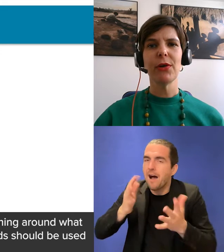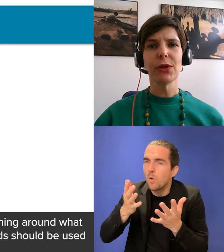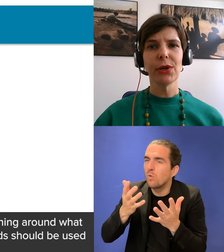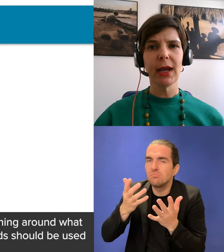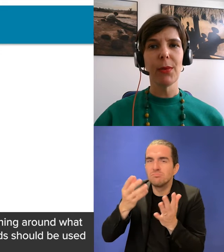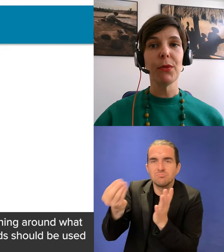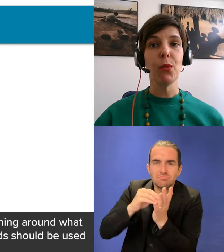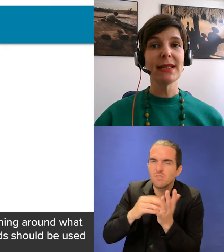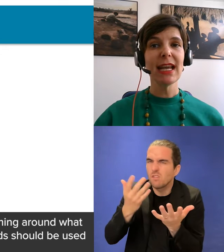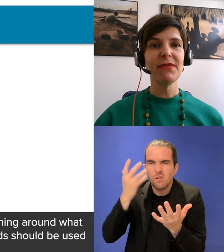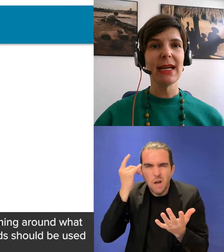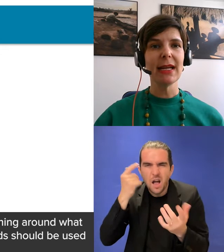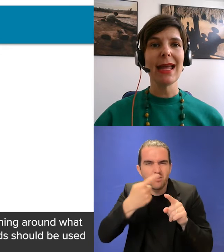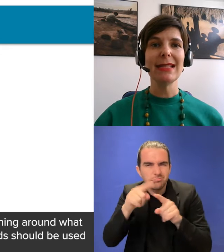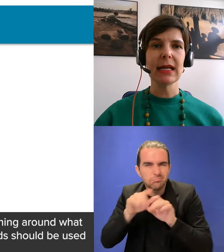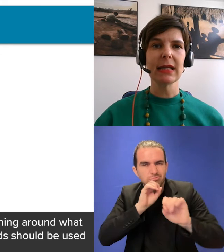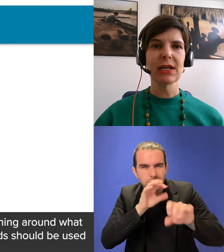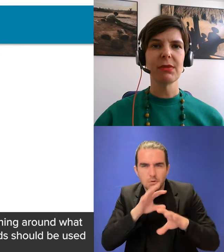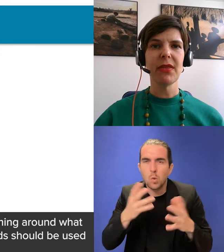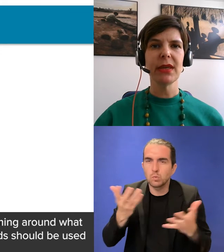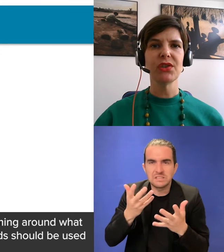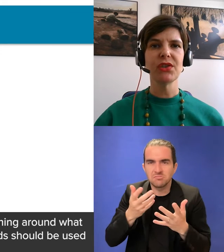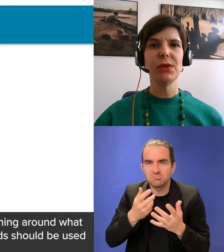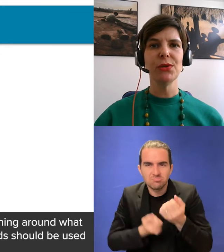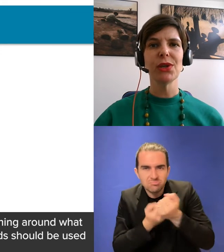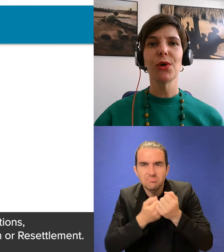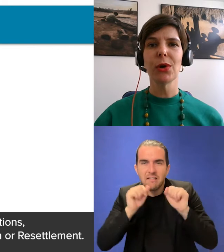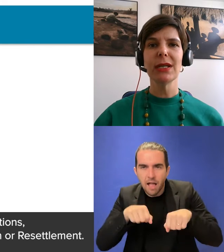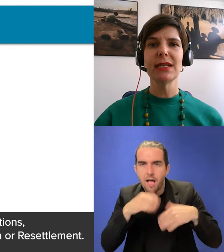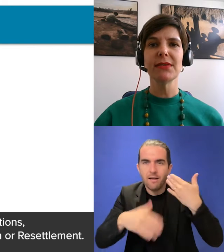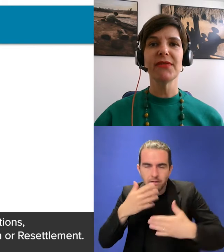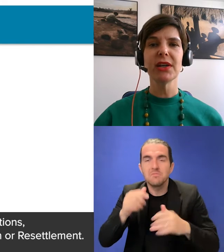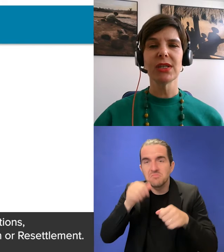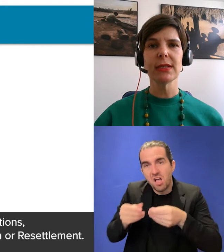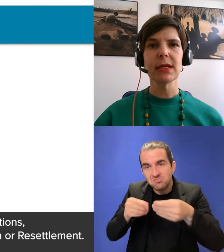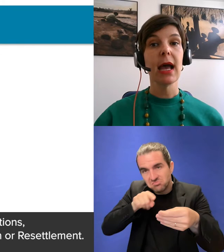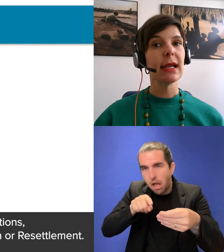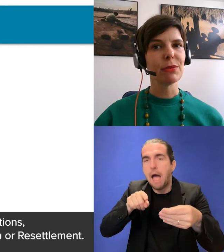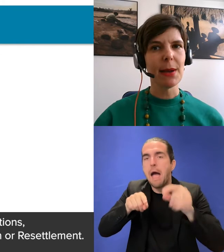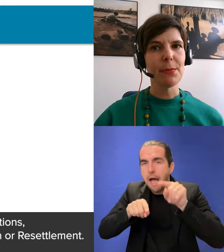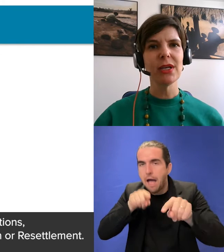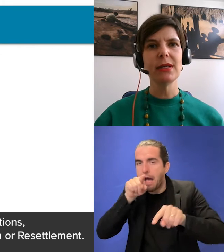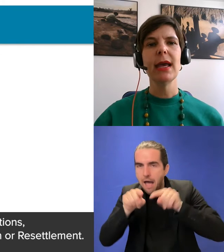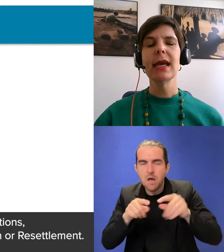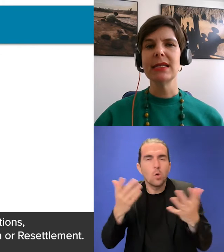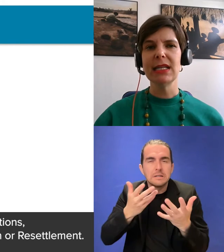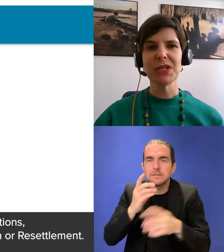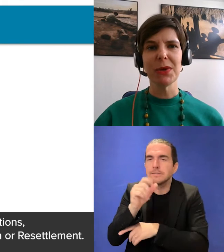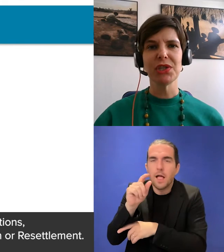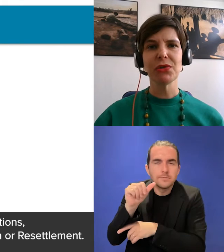to provoke learning around what type of data and data collection methods should be used according to different functions, like